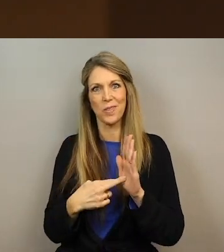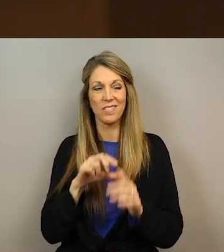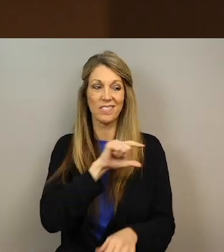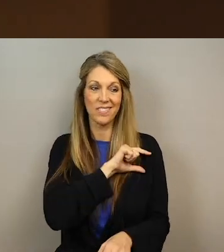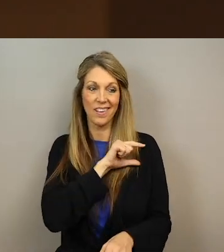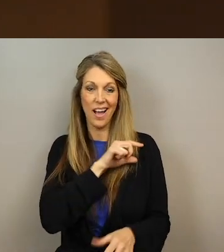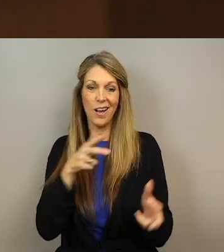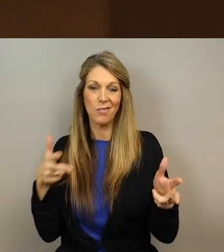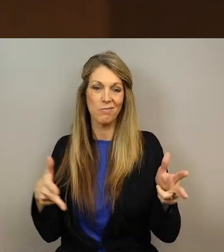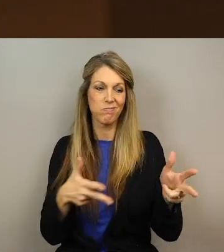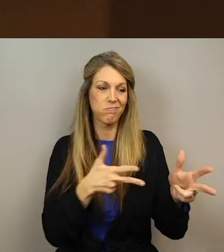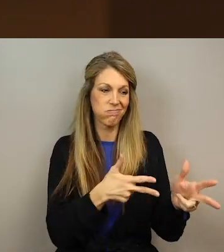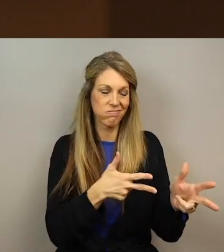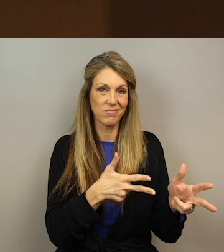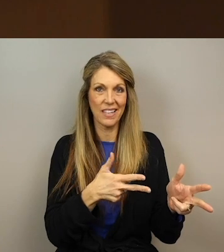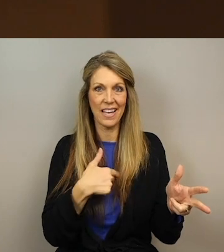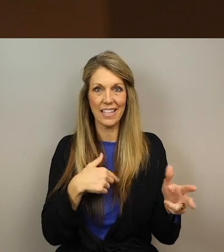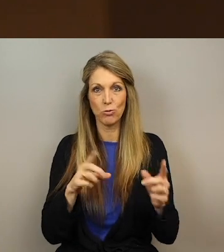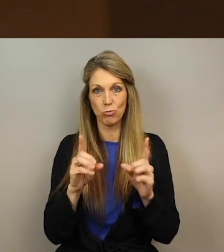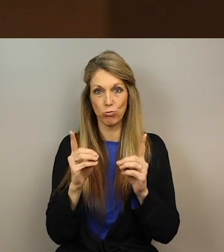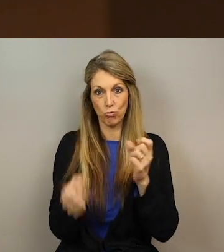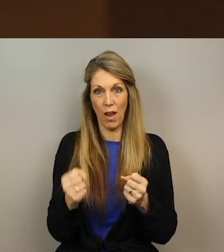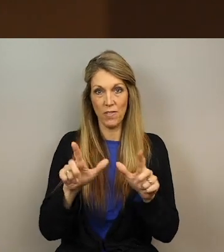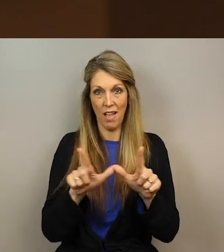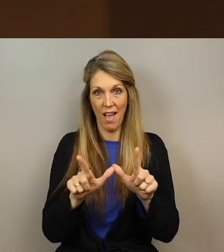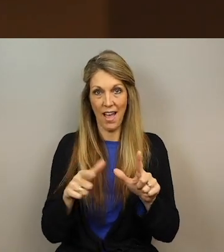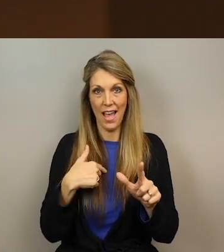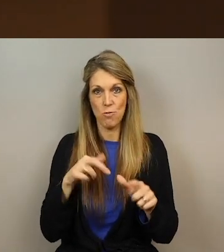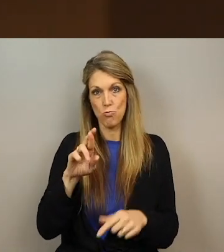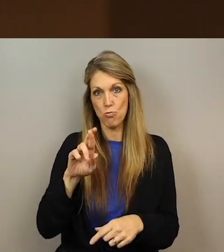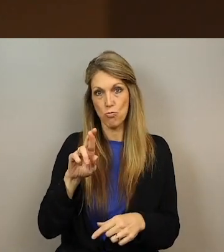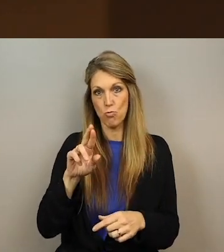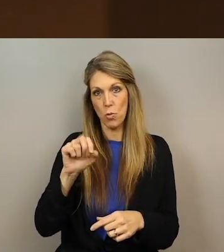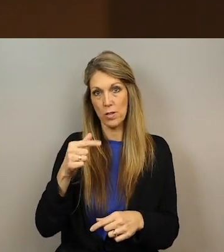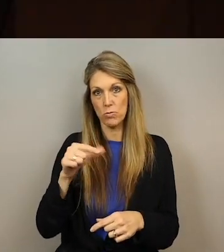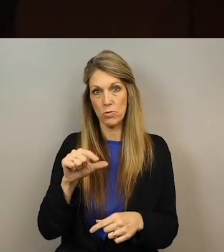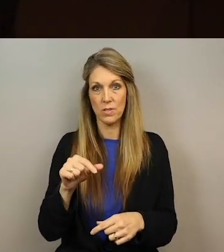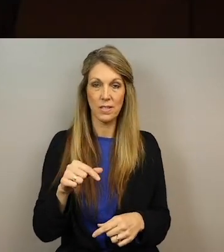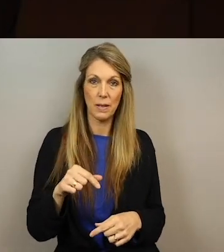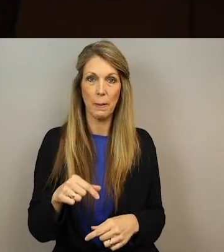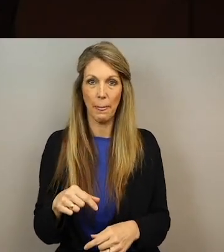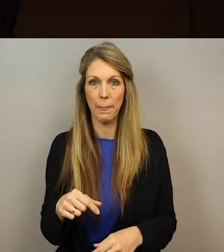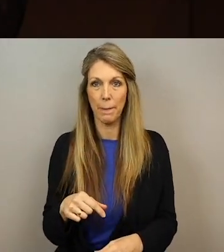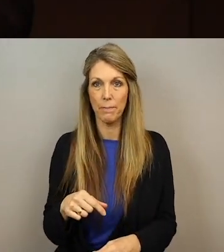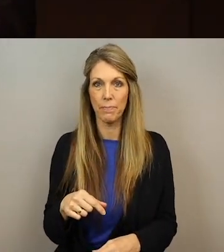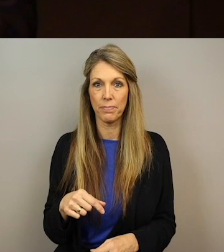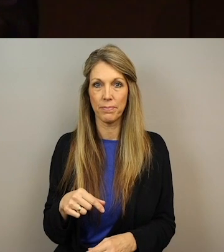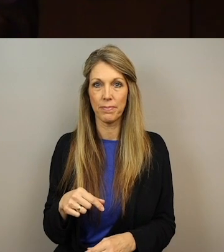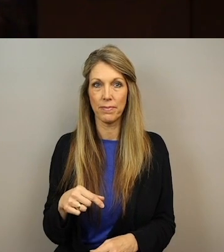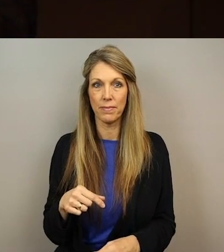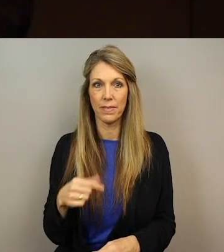pulled her over. He asked her for her driver's license and registration, of which she had neither. She left them at